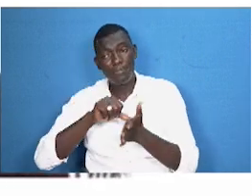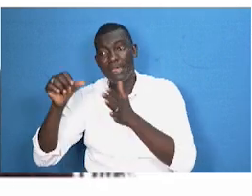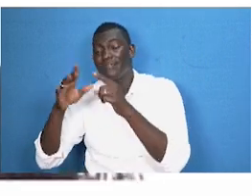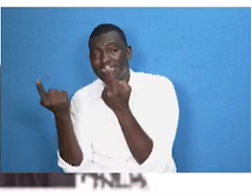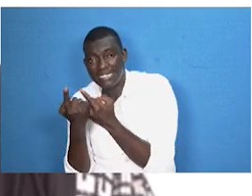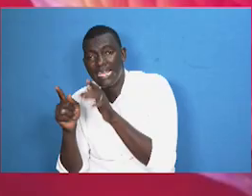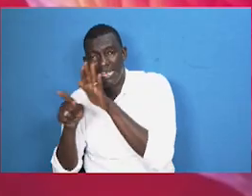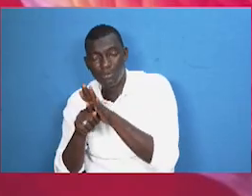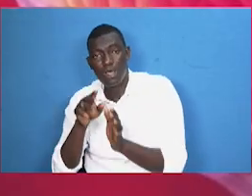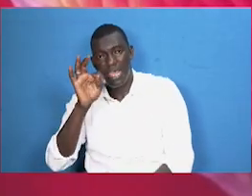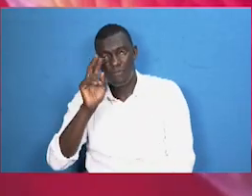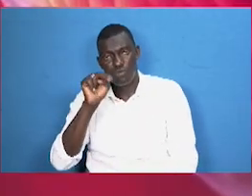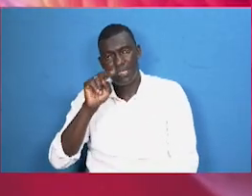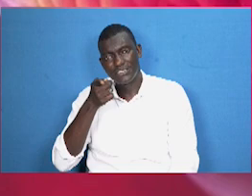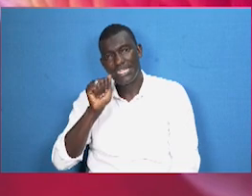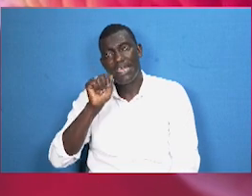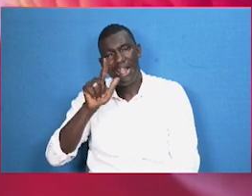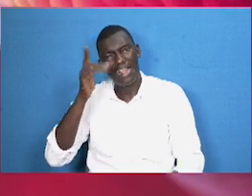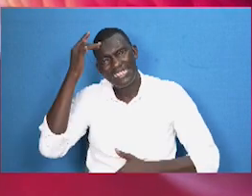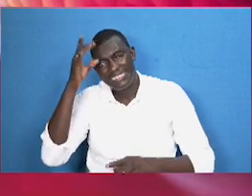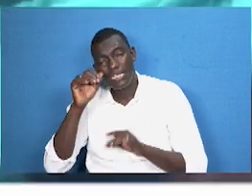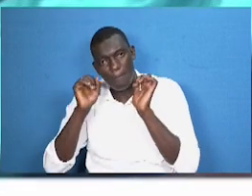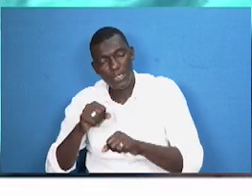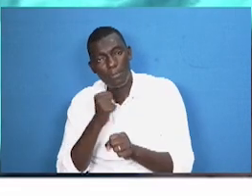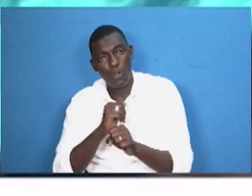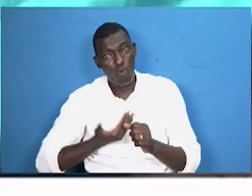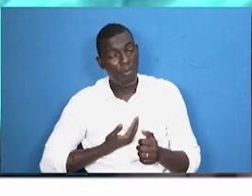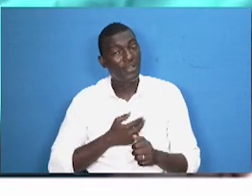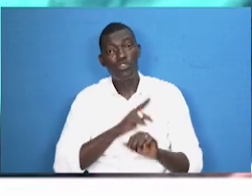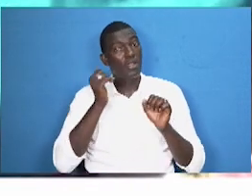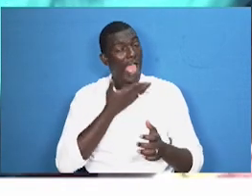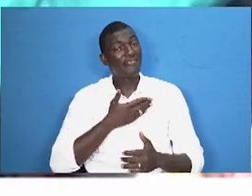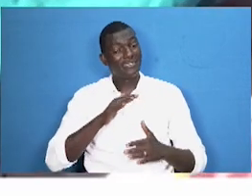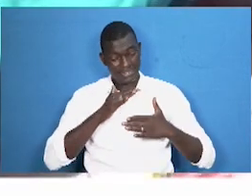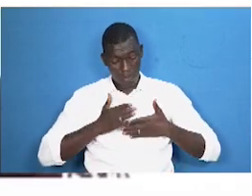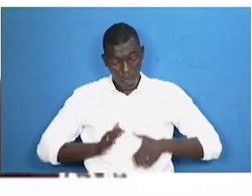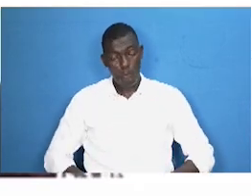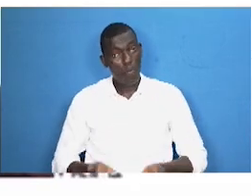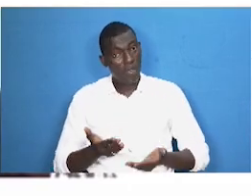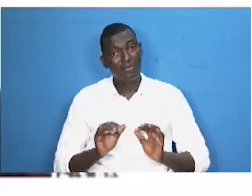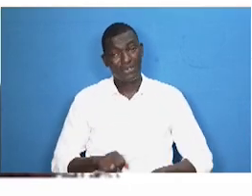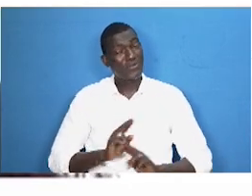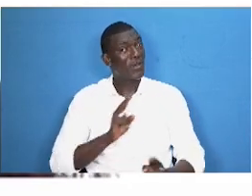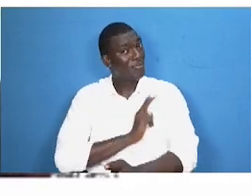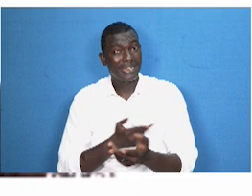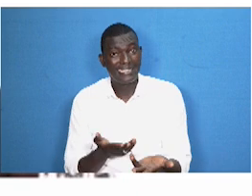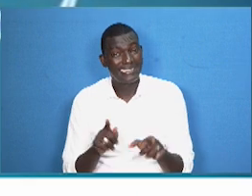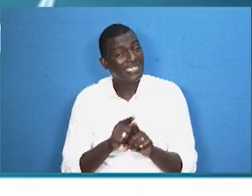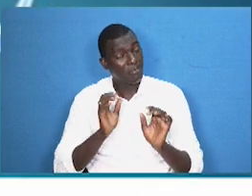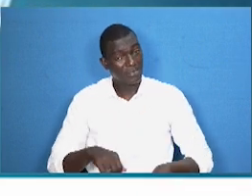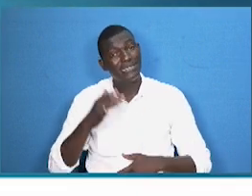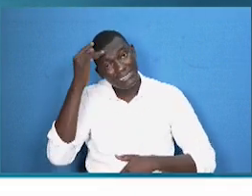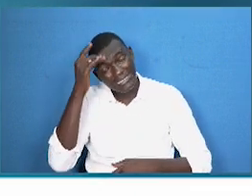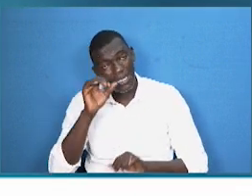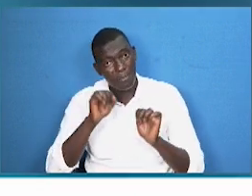long-term harm, like what? You can have infertility. It can even cause women not to have children. Or it can have infections that can be